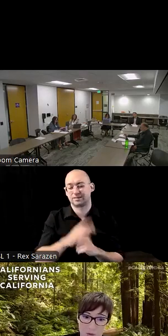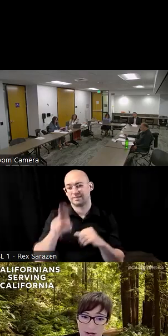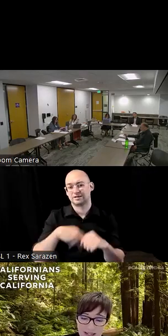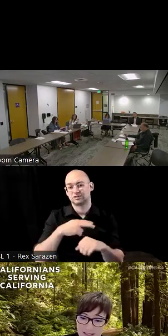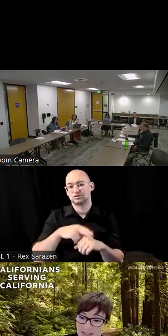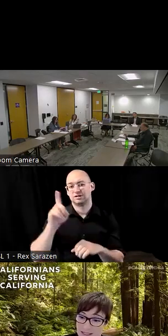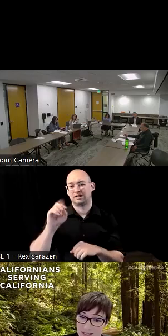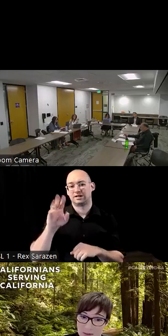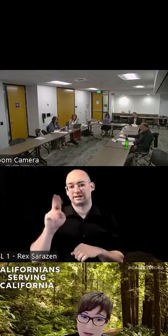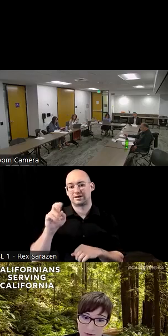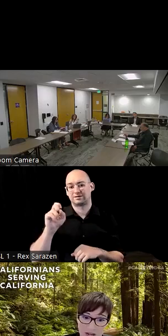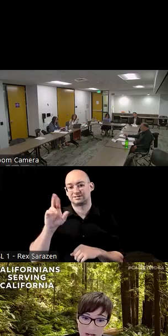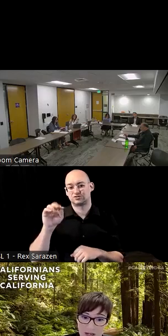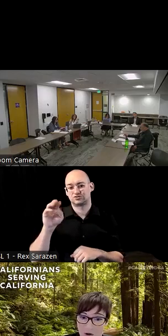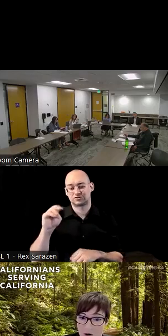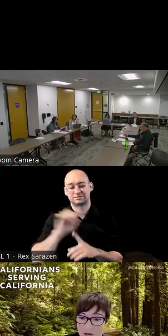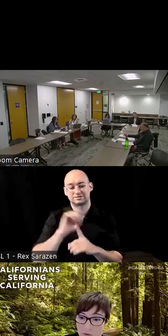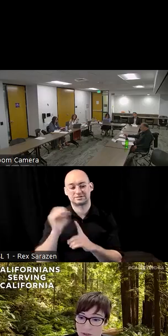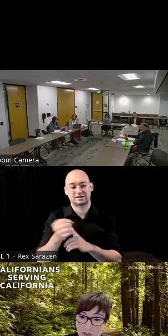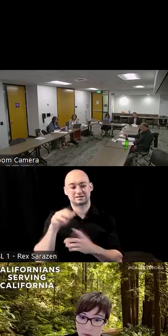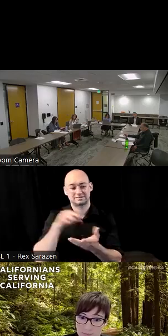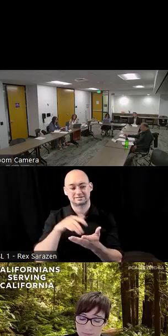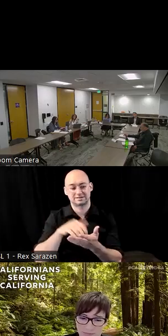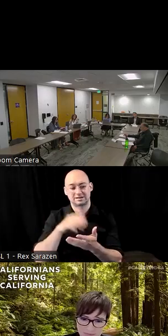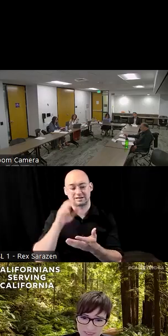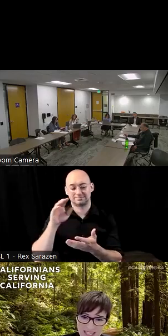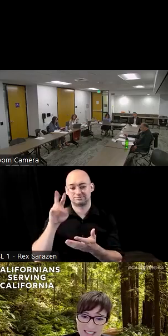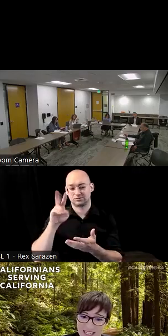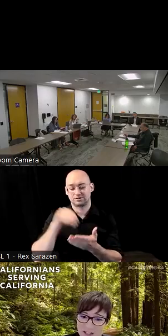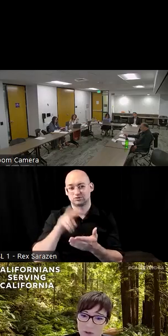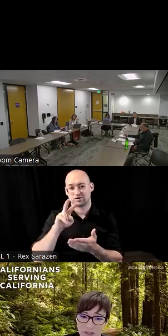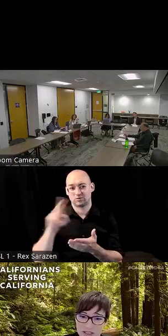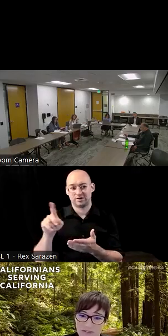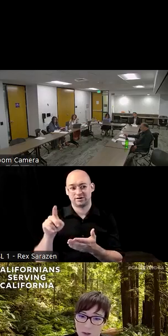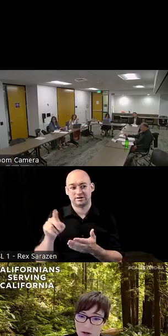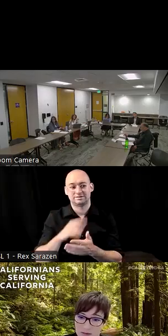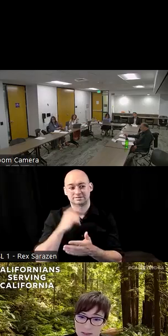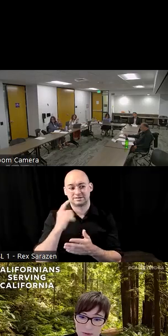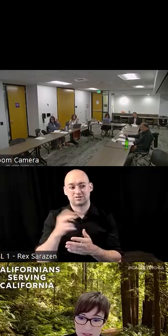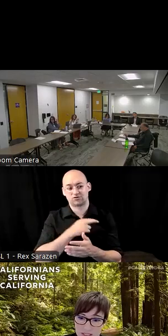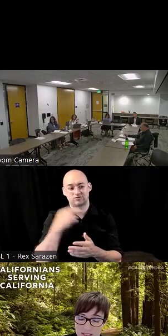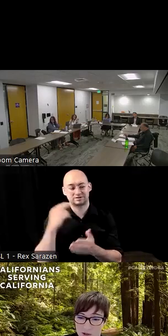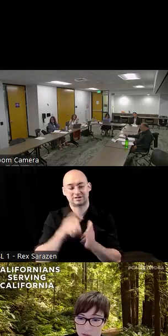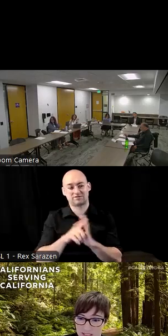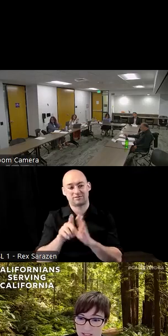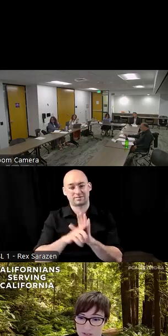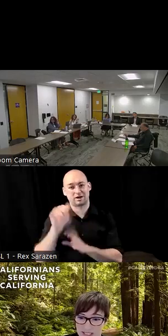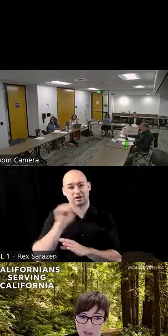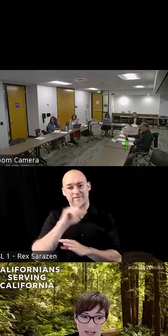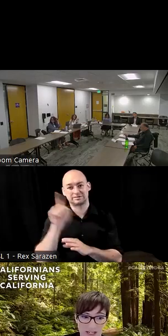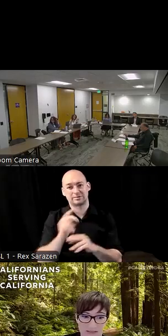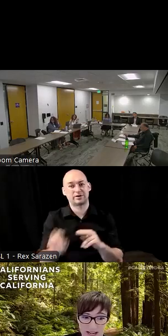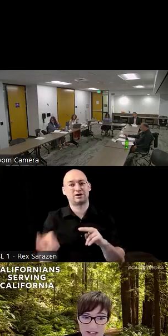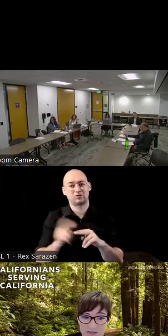Society recognizes the study by Fortea et al. 2021 and has stated the risk of developing Alzheimer's disease increases with